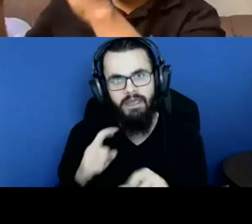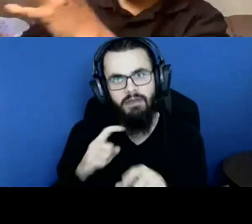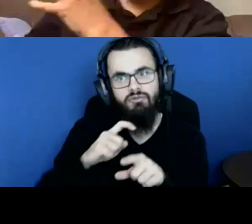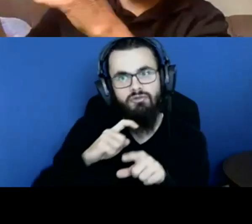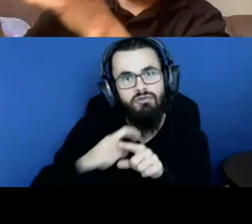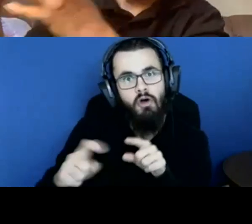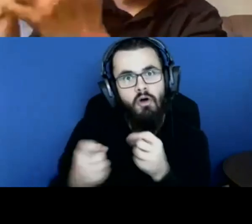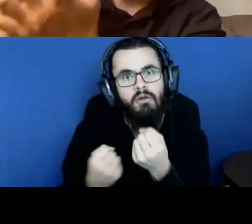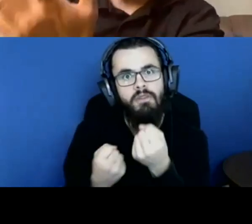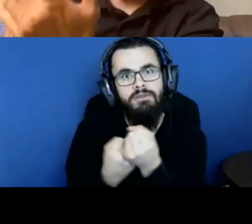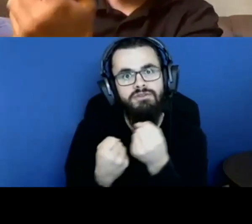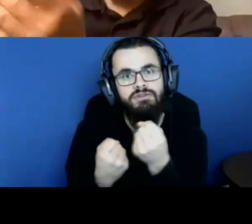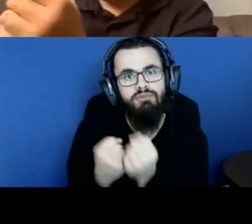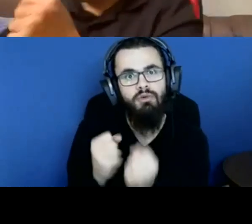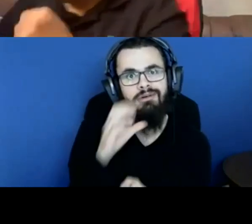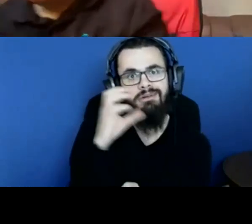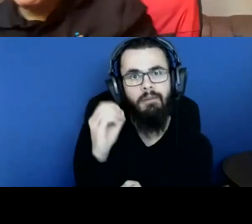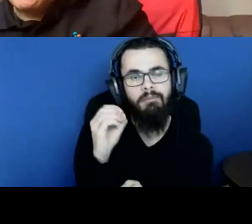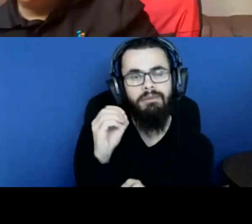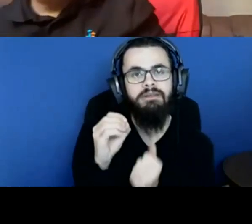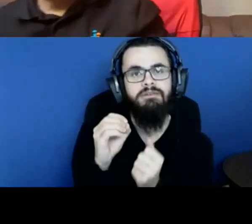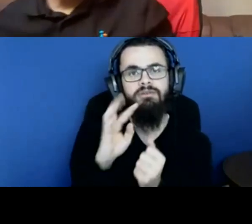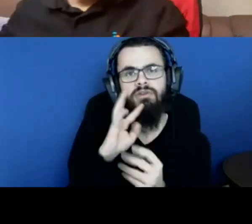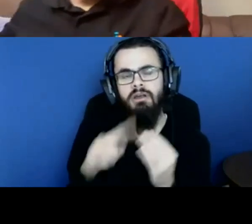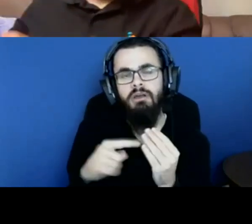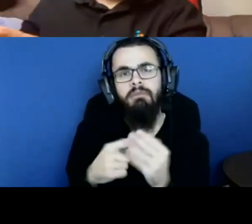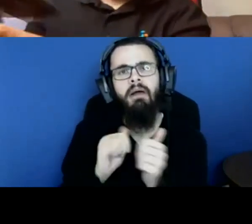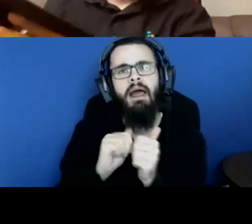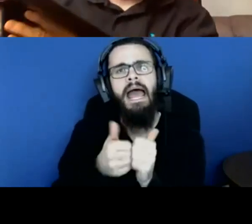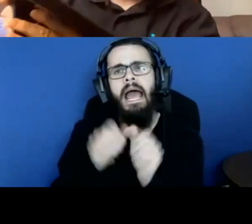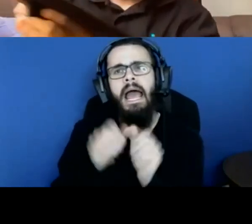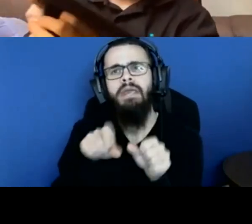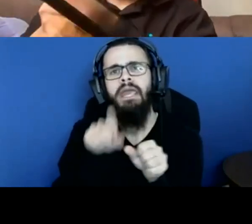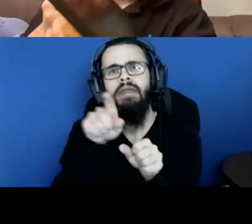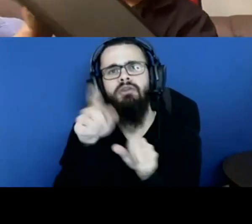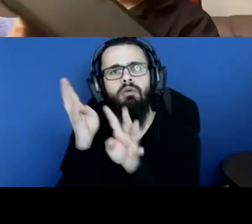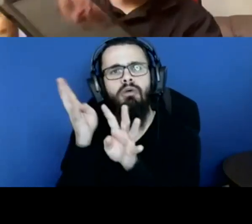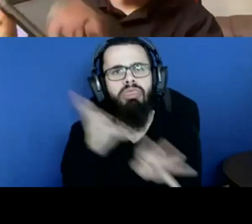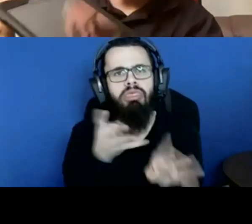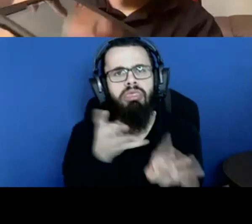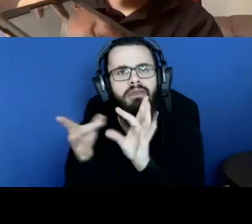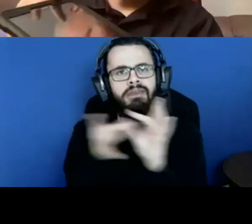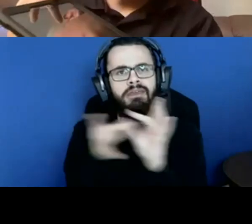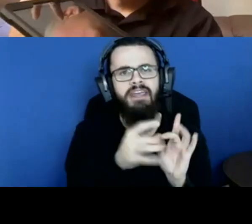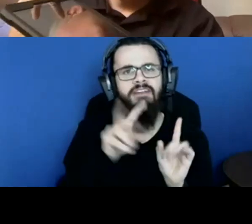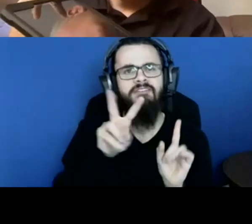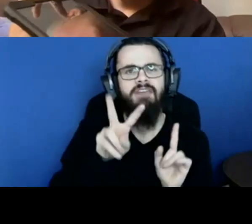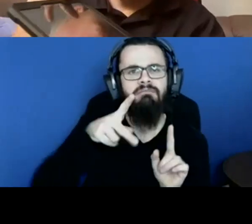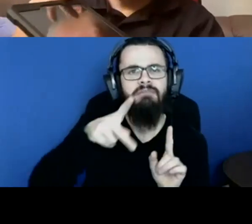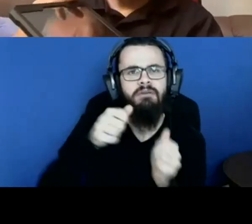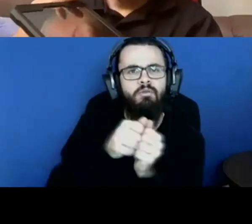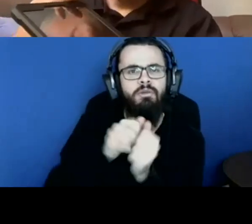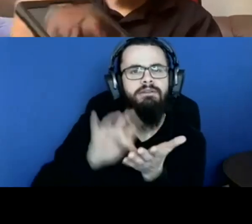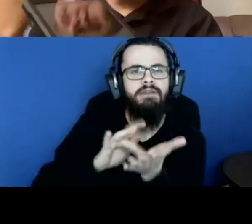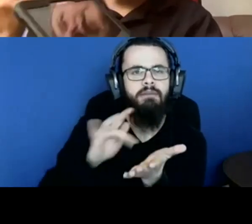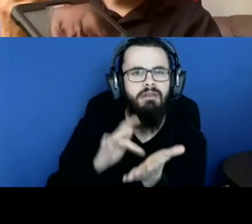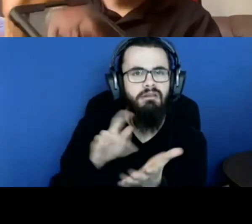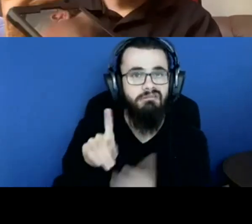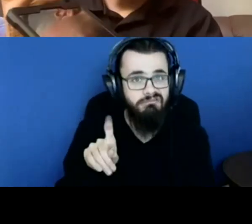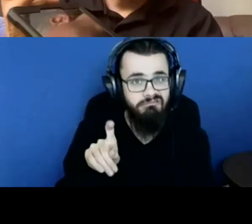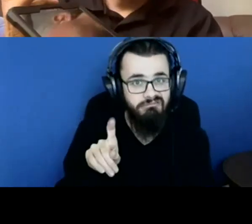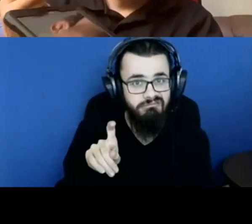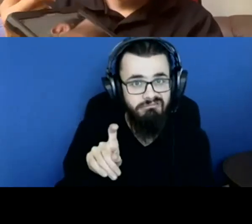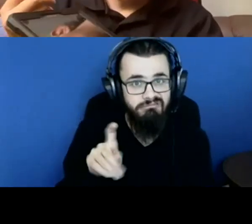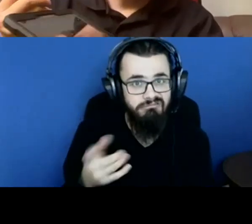about how you could connect that to the tablet. How can you do that with the tablet? It's